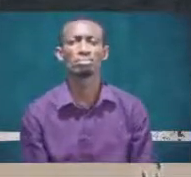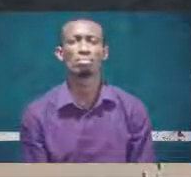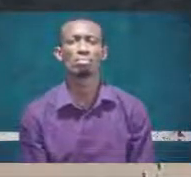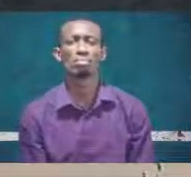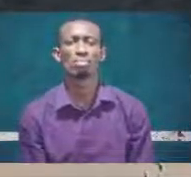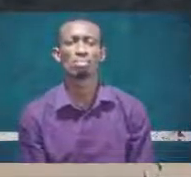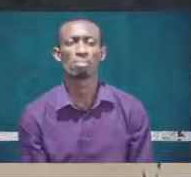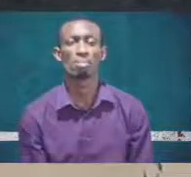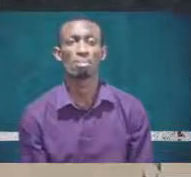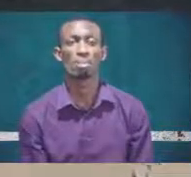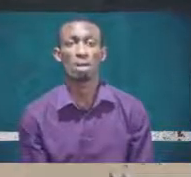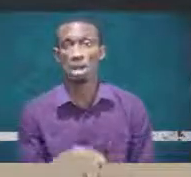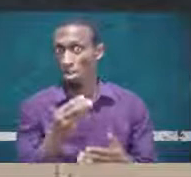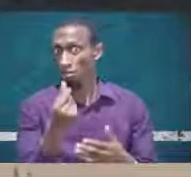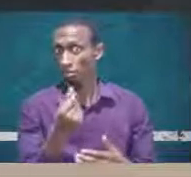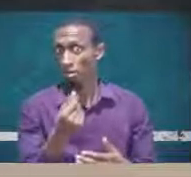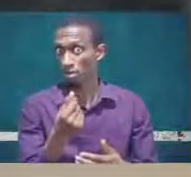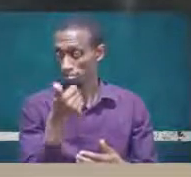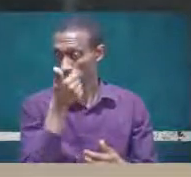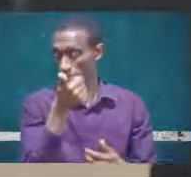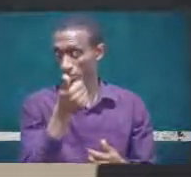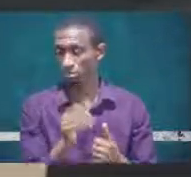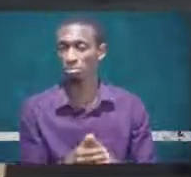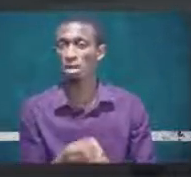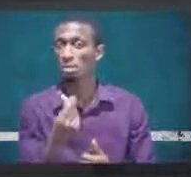In order for money to be good,